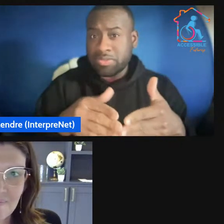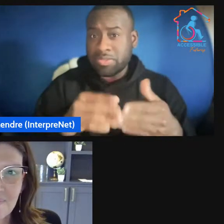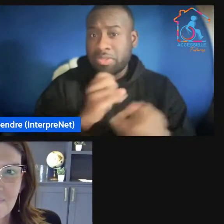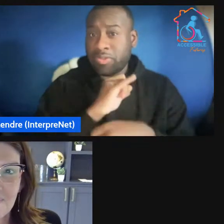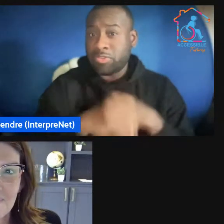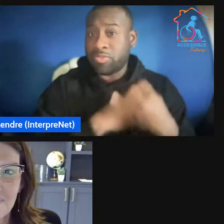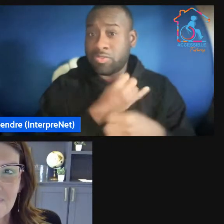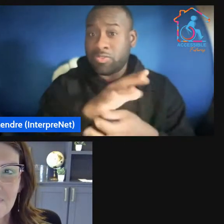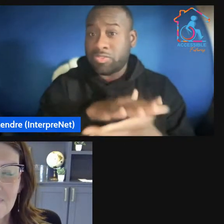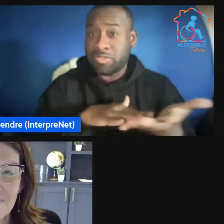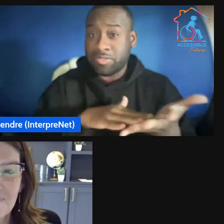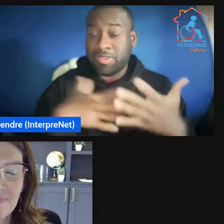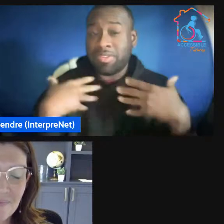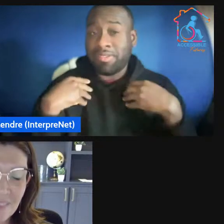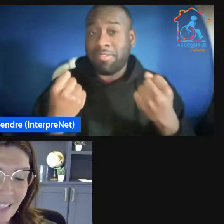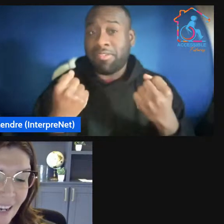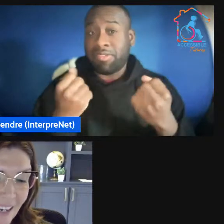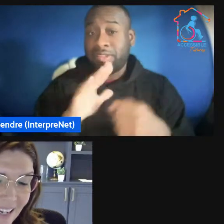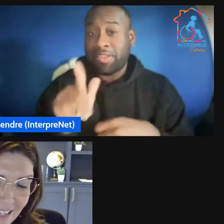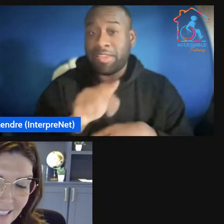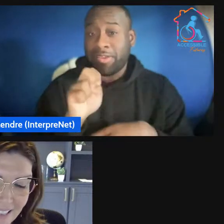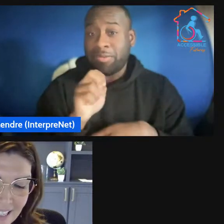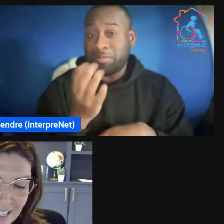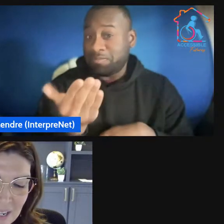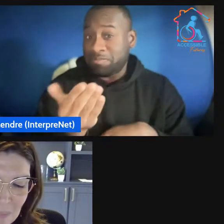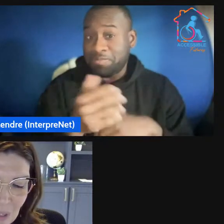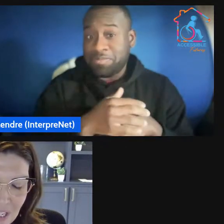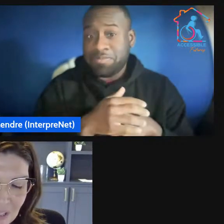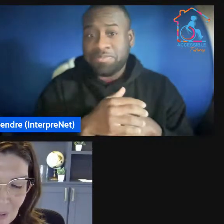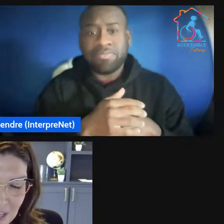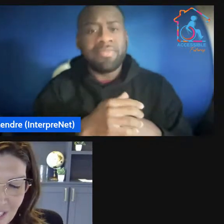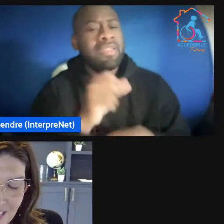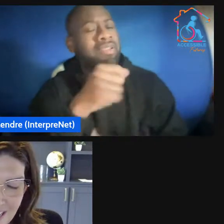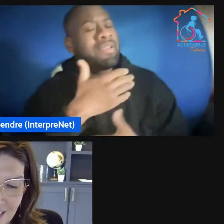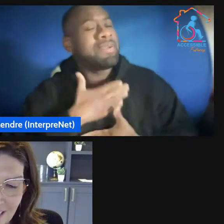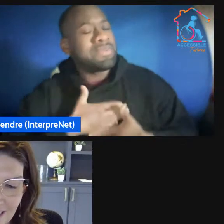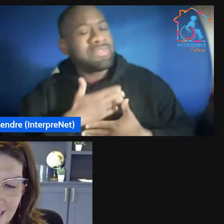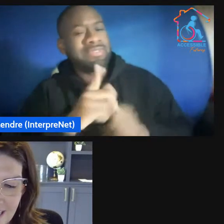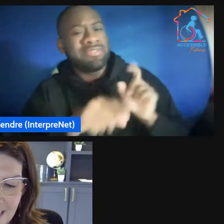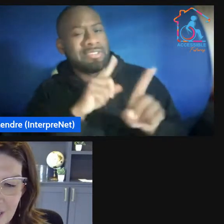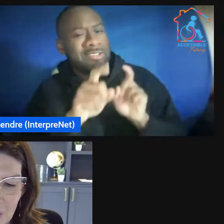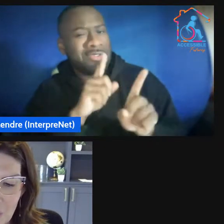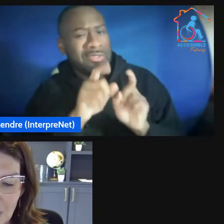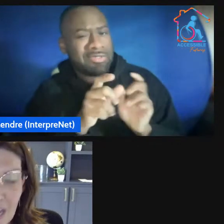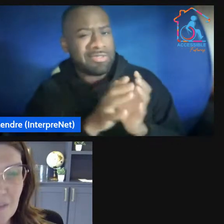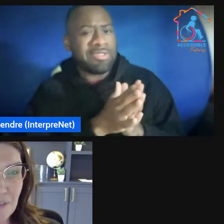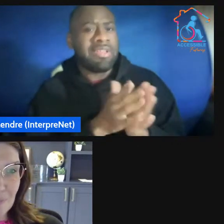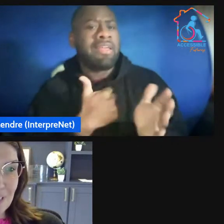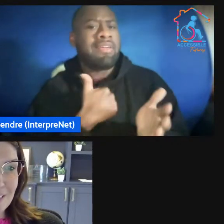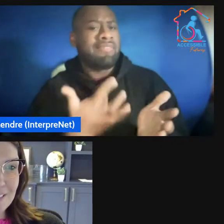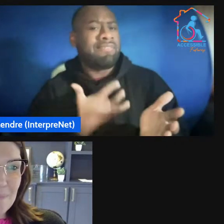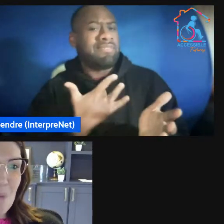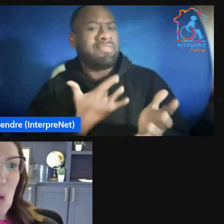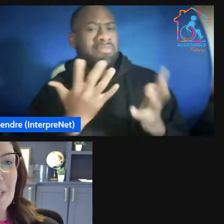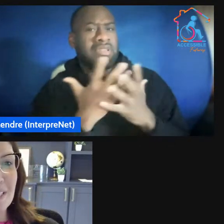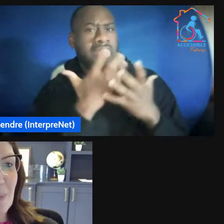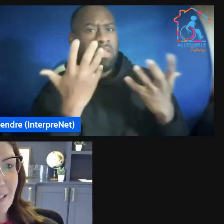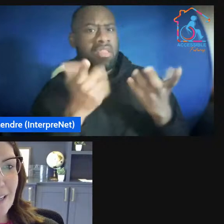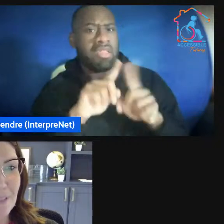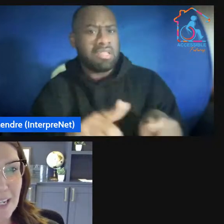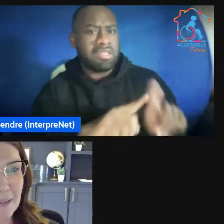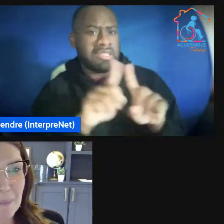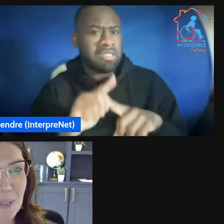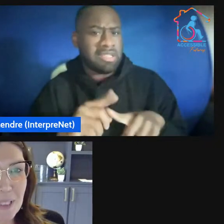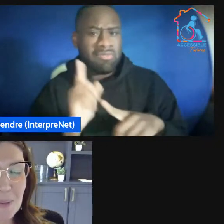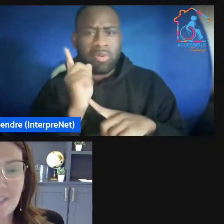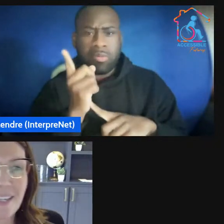in healthcare and beyond? Yeah, I appreciate the question. And I think there's a lot of different moments in my